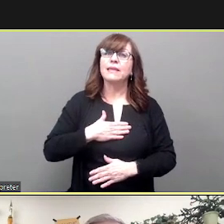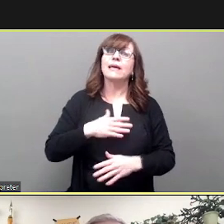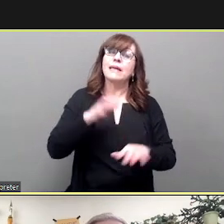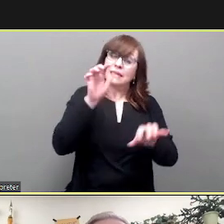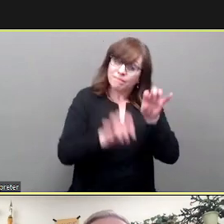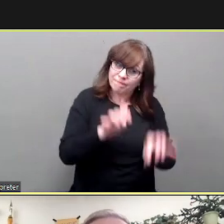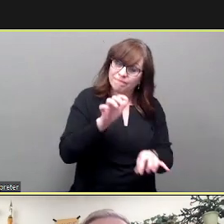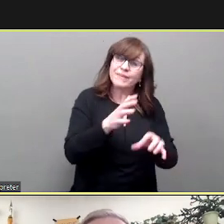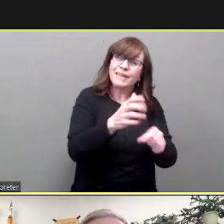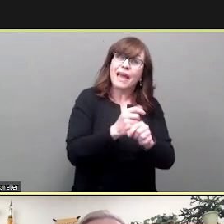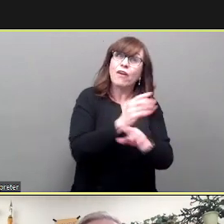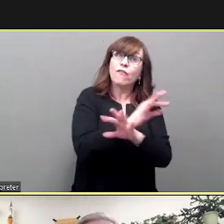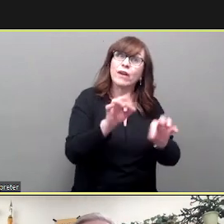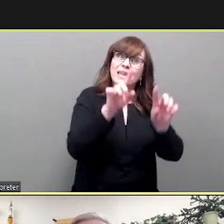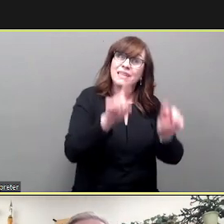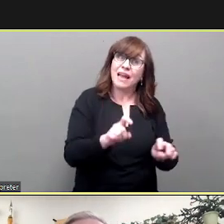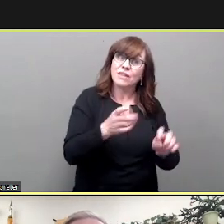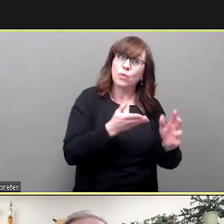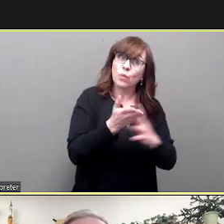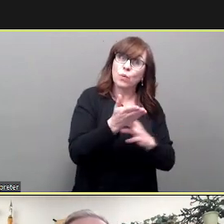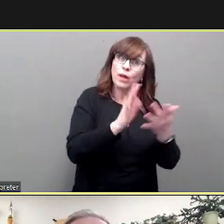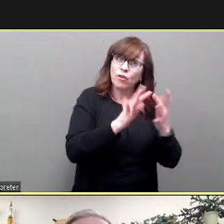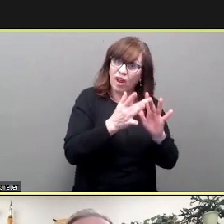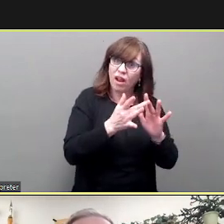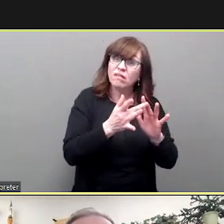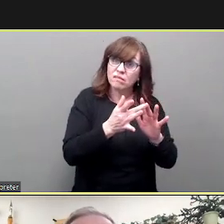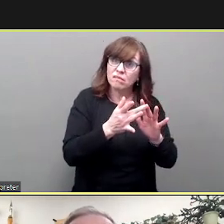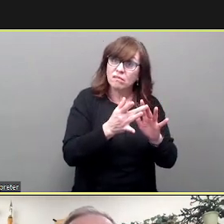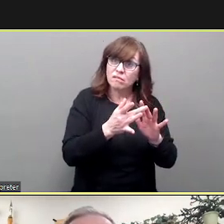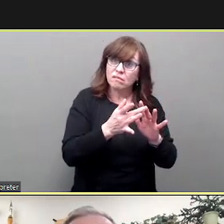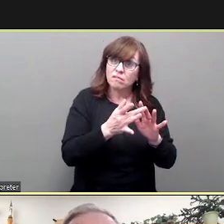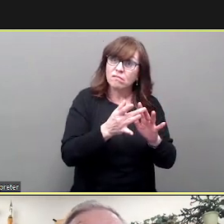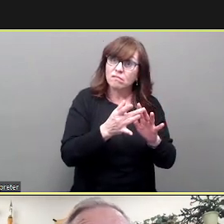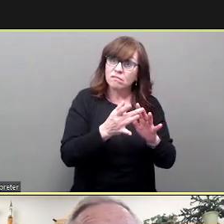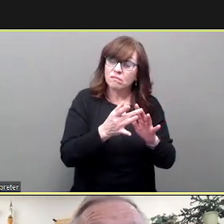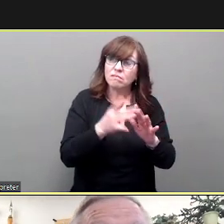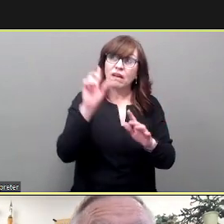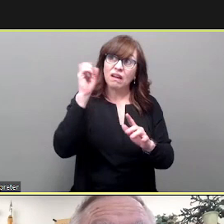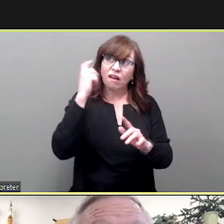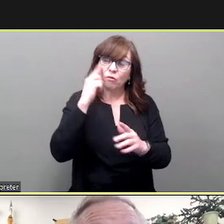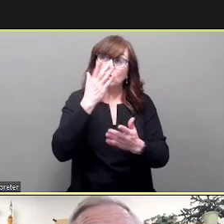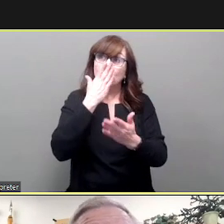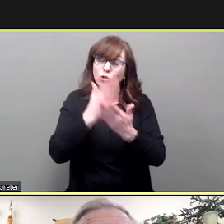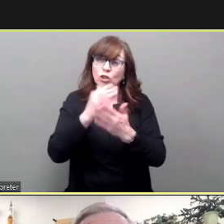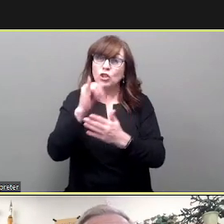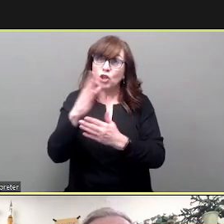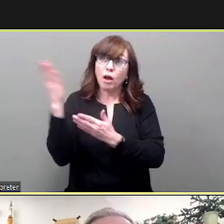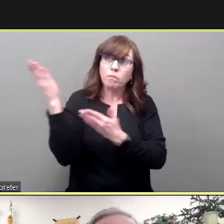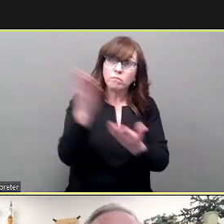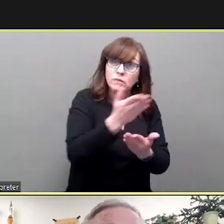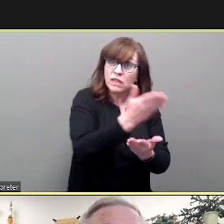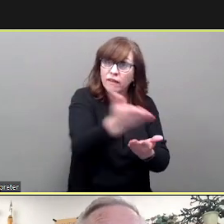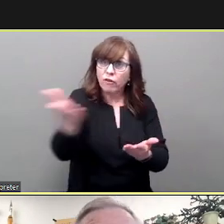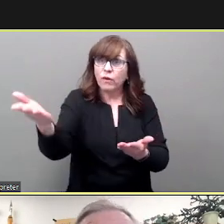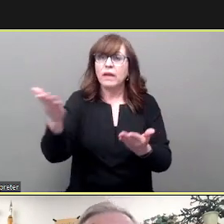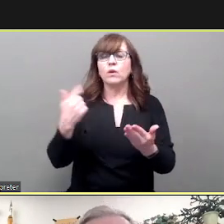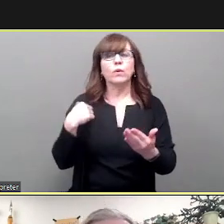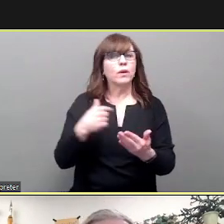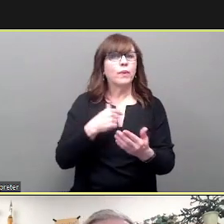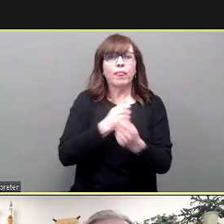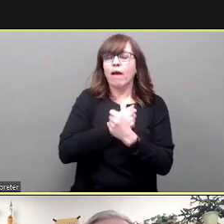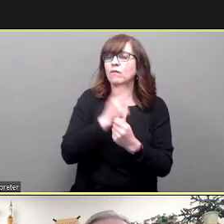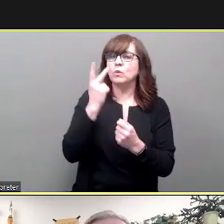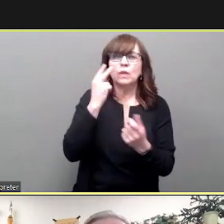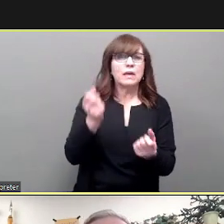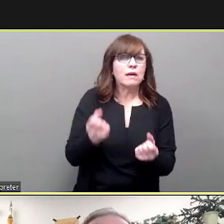tests online. Federal government's doing a great job delivering those. I would love to see however many we can get, if that's 4